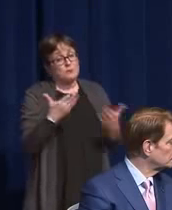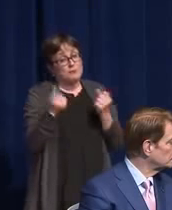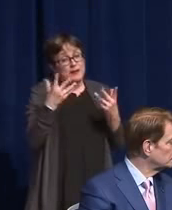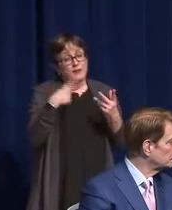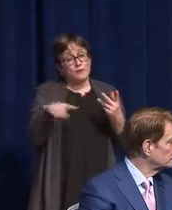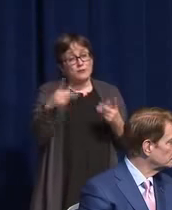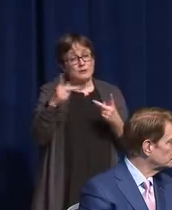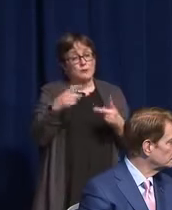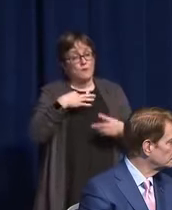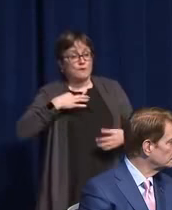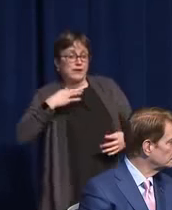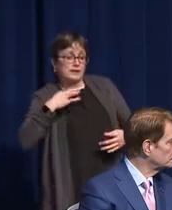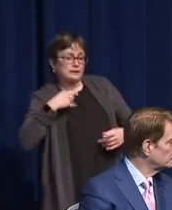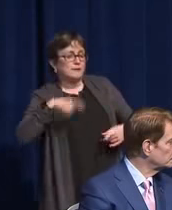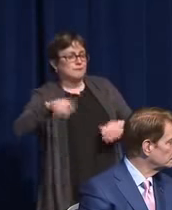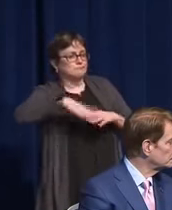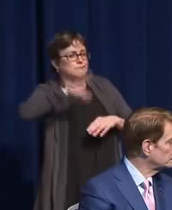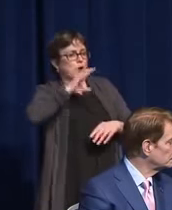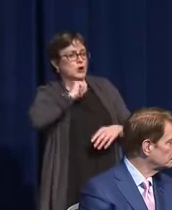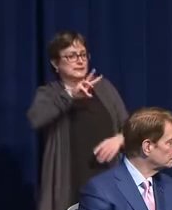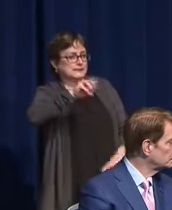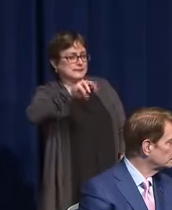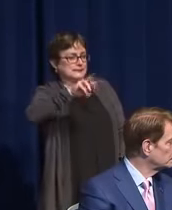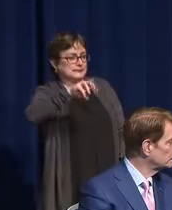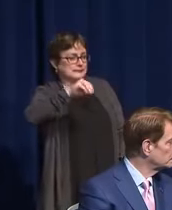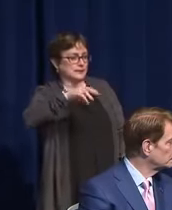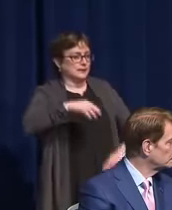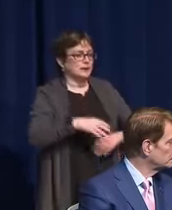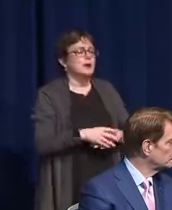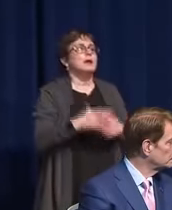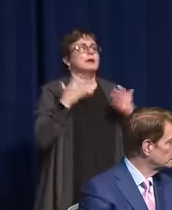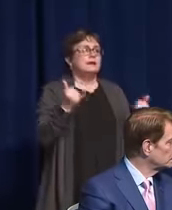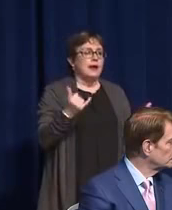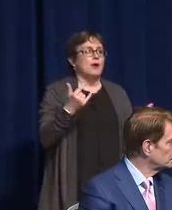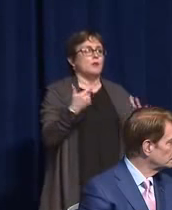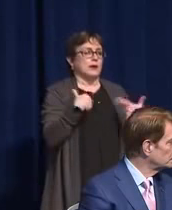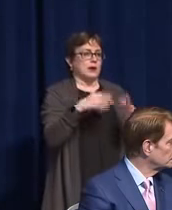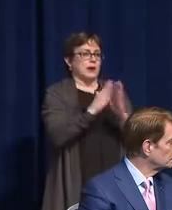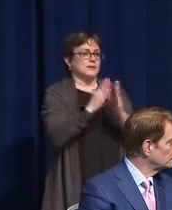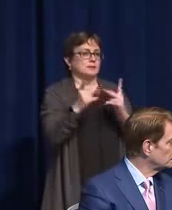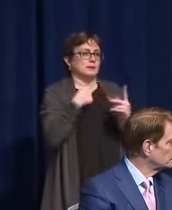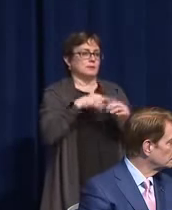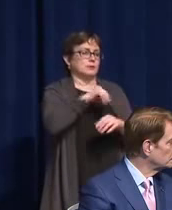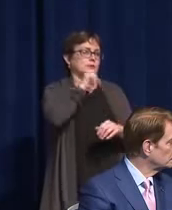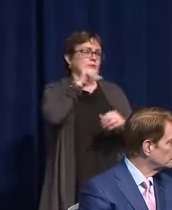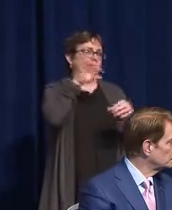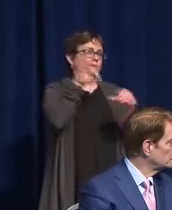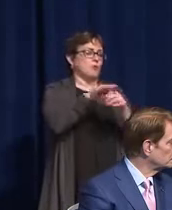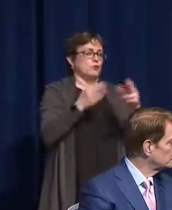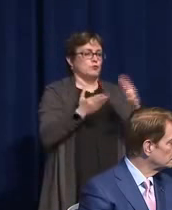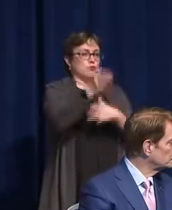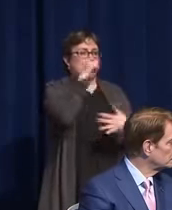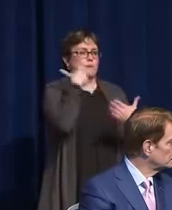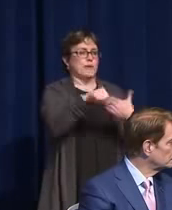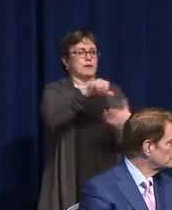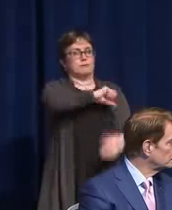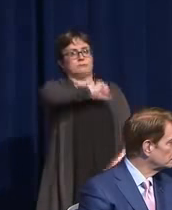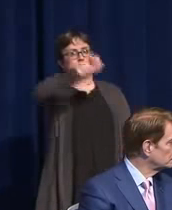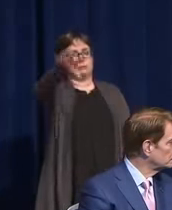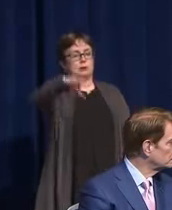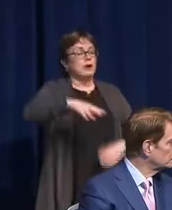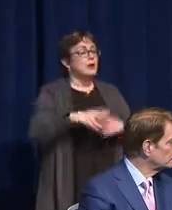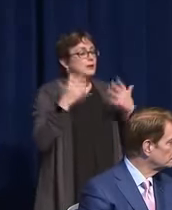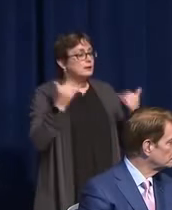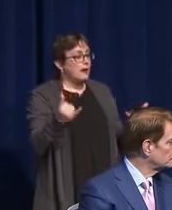already have no excuse vote by mail. So as we face this new challenge, all voters